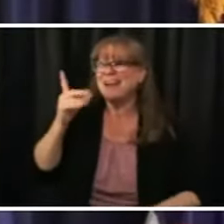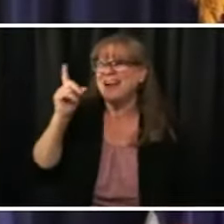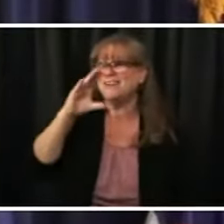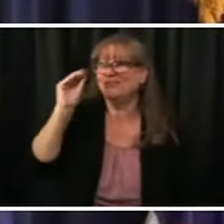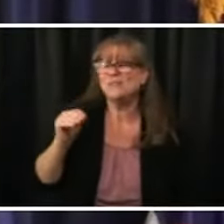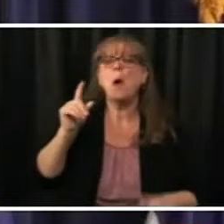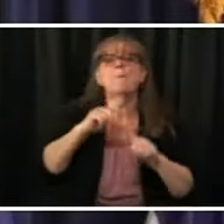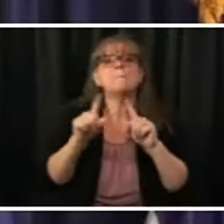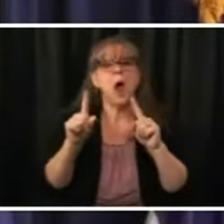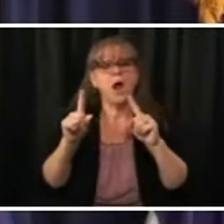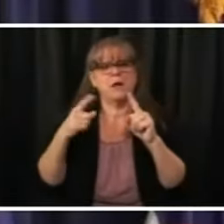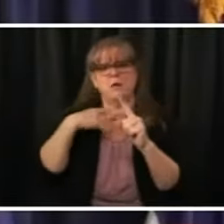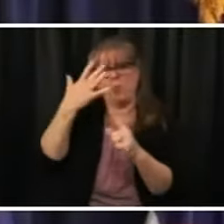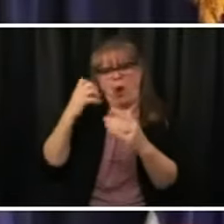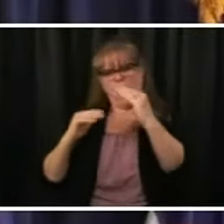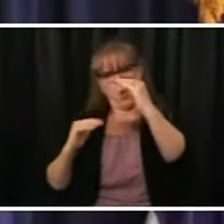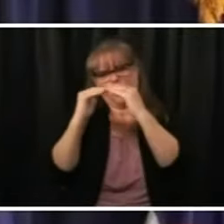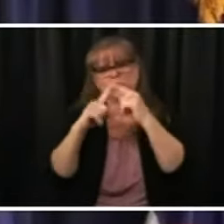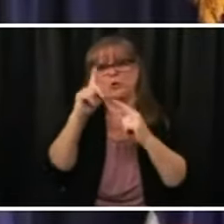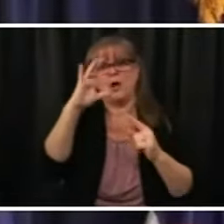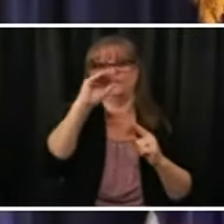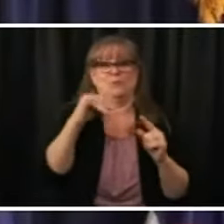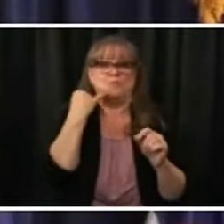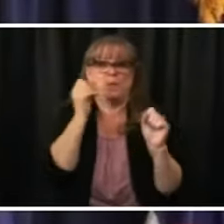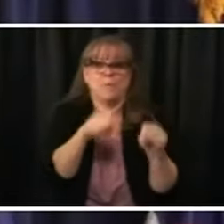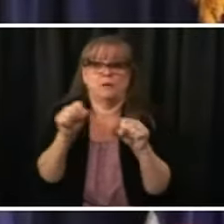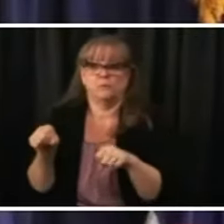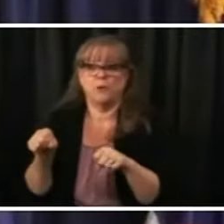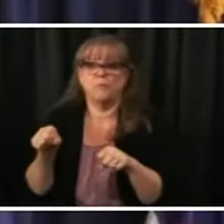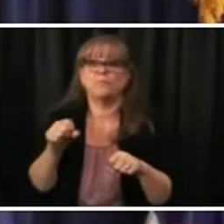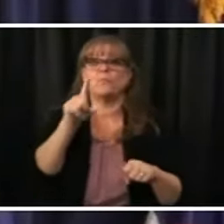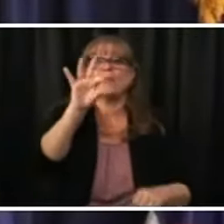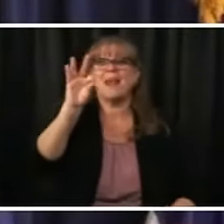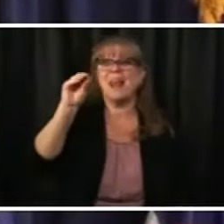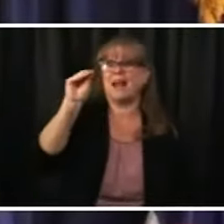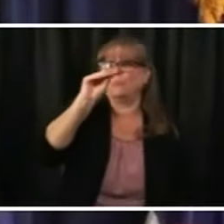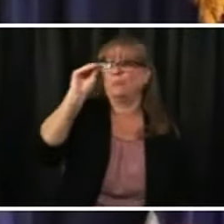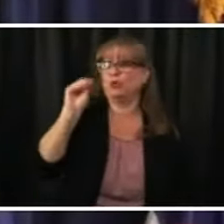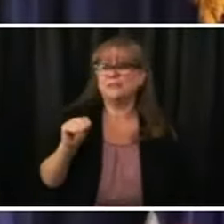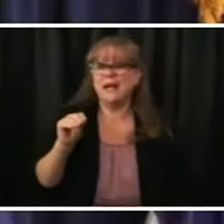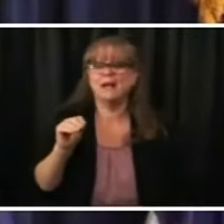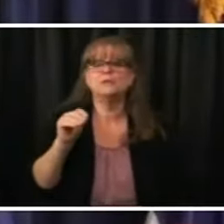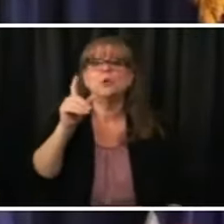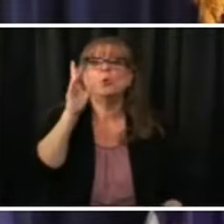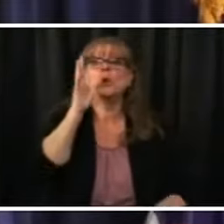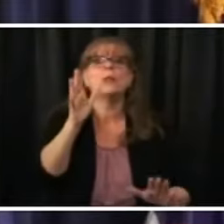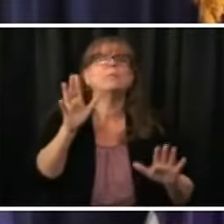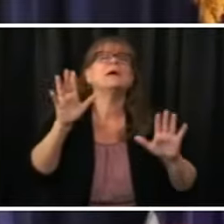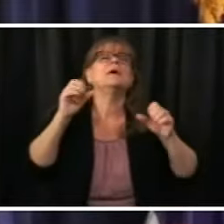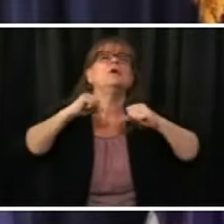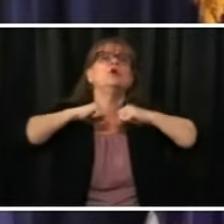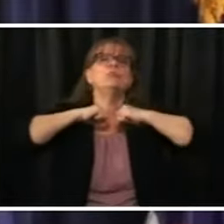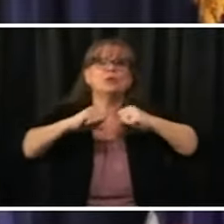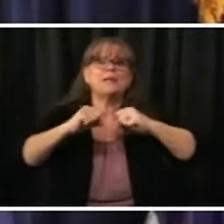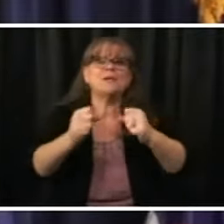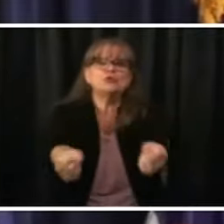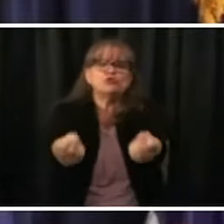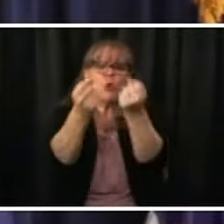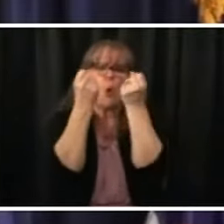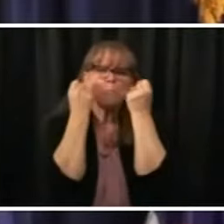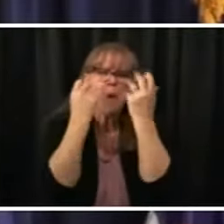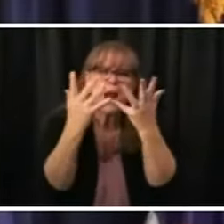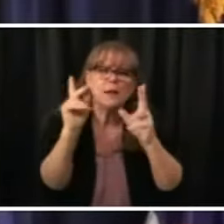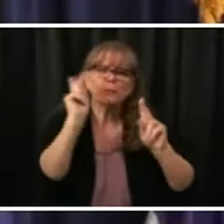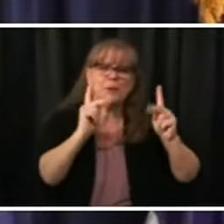don't want it. But if it's 80 or 90%, that literally can translate into dozens of lives saved for our state versus 70%. So our